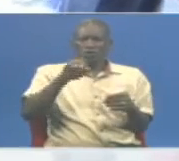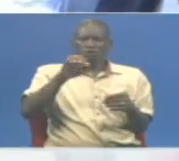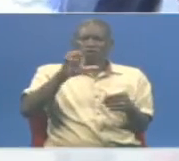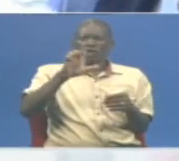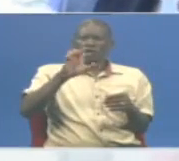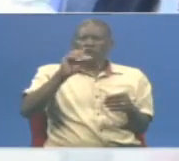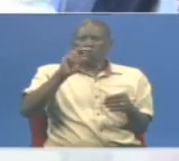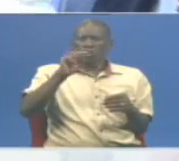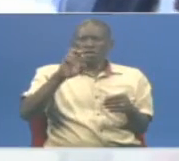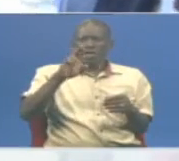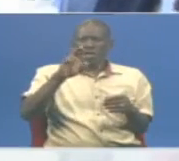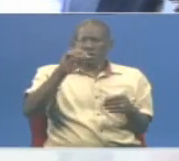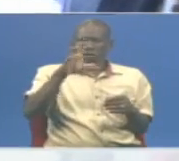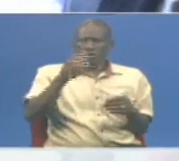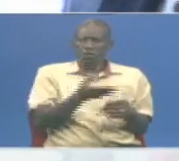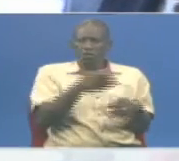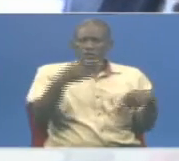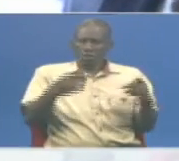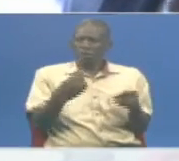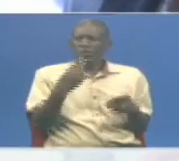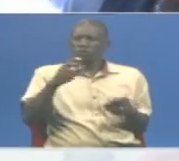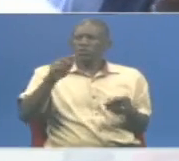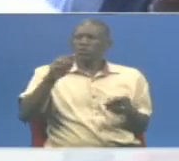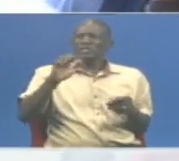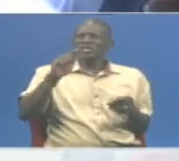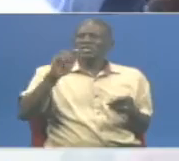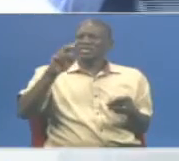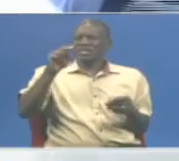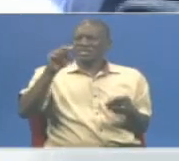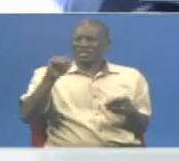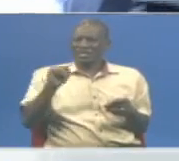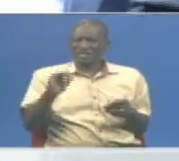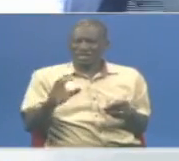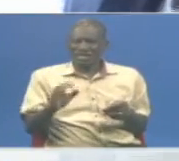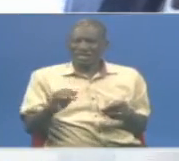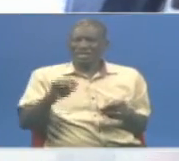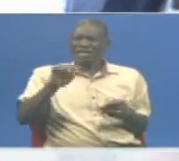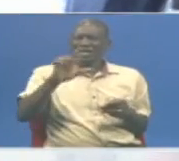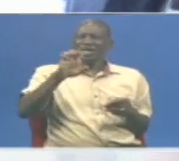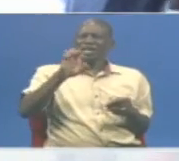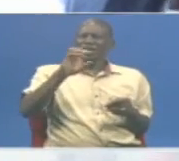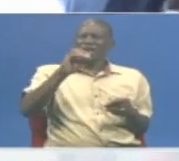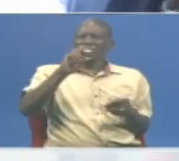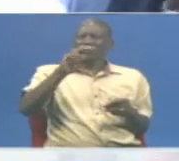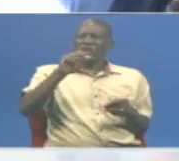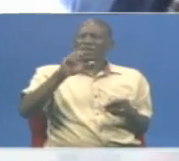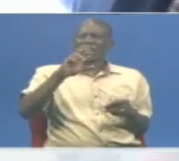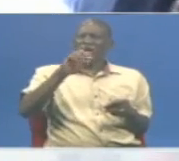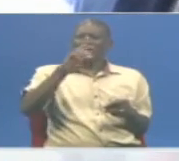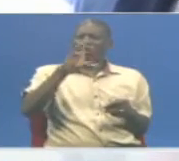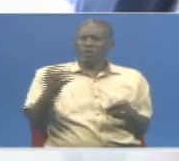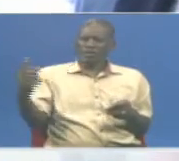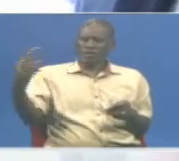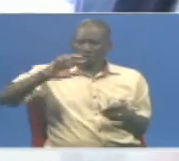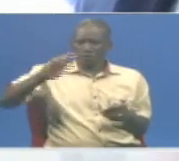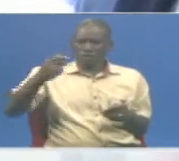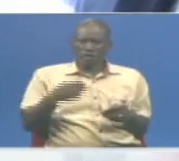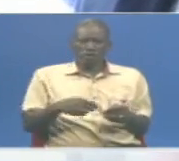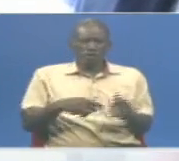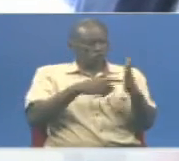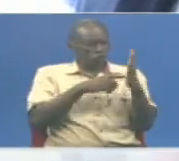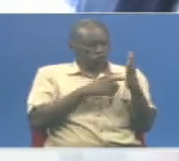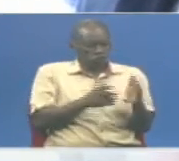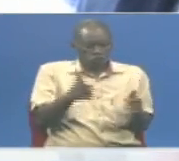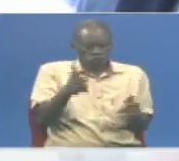DiCaprio, those who watched the Titanic, okay? Leonardo DiCaprio is coming to Kenya to shoot a famous movie, a big